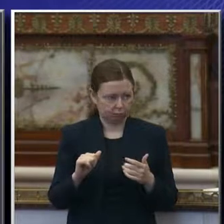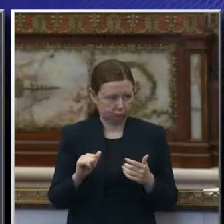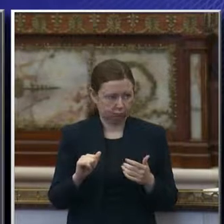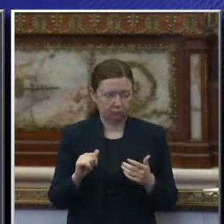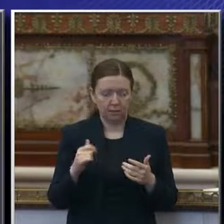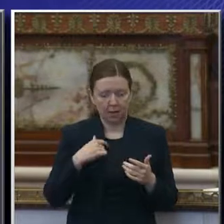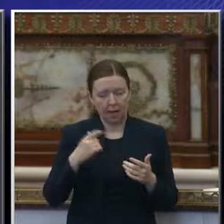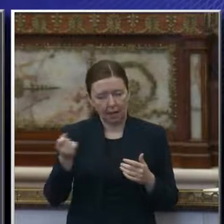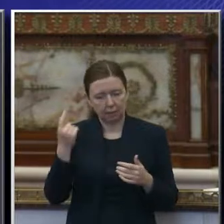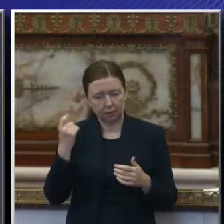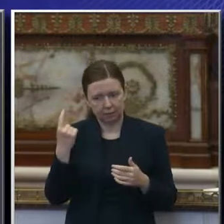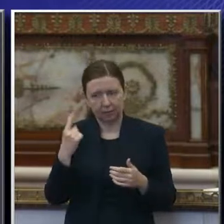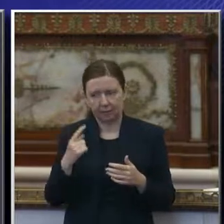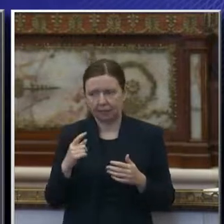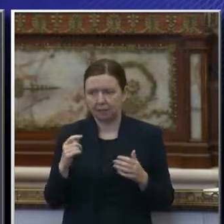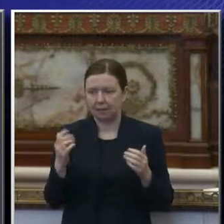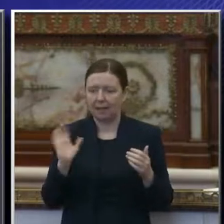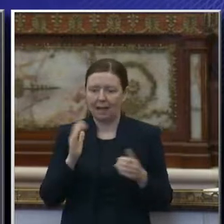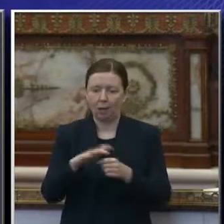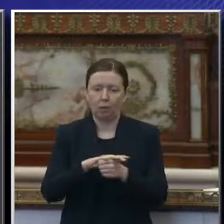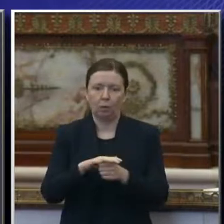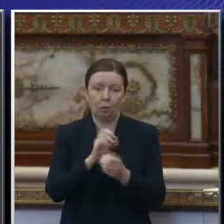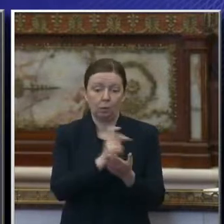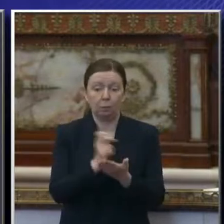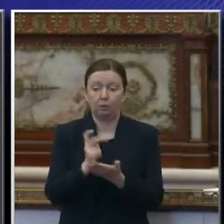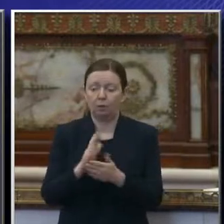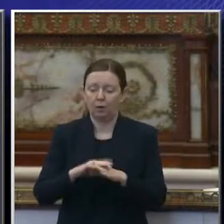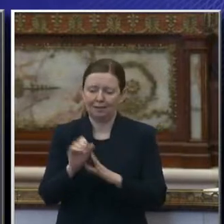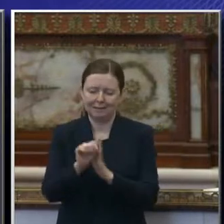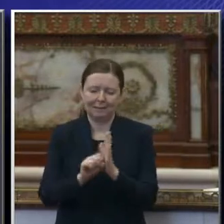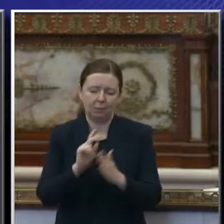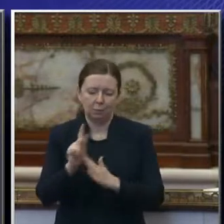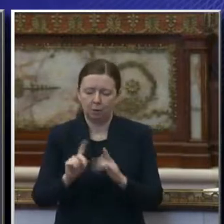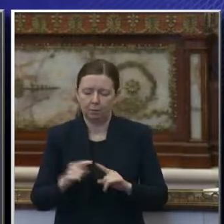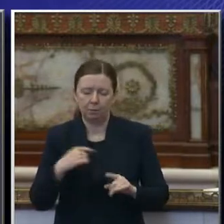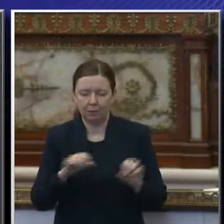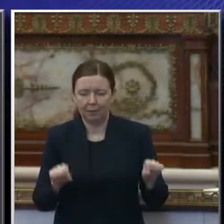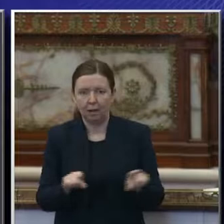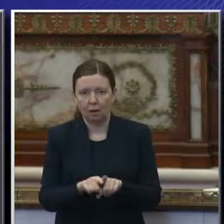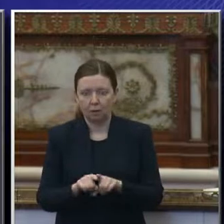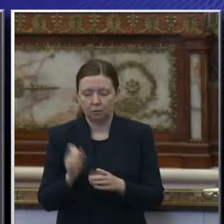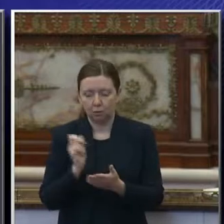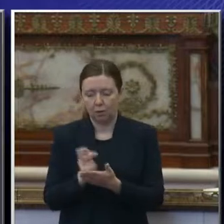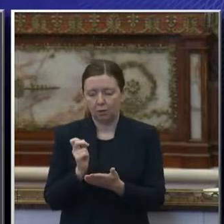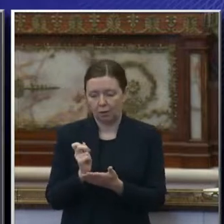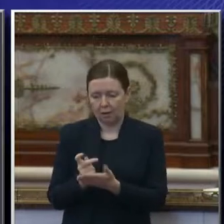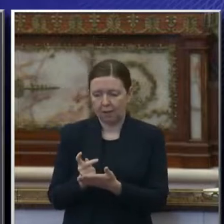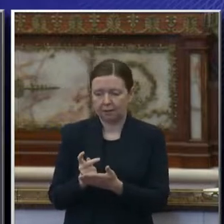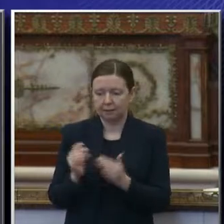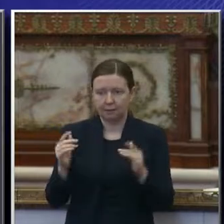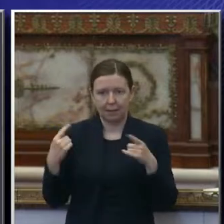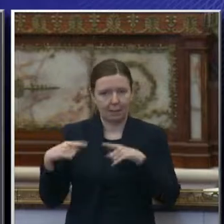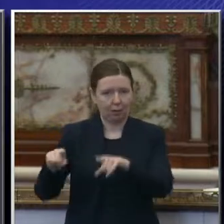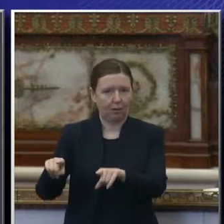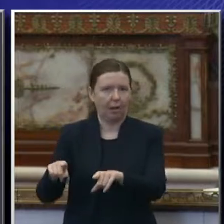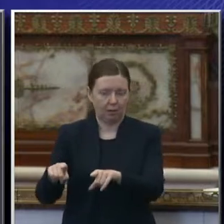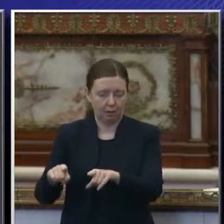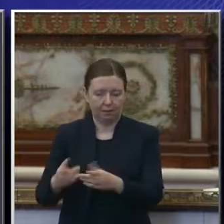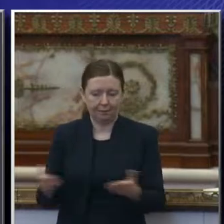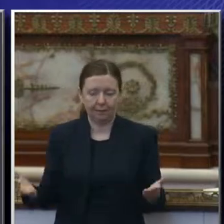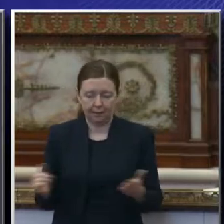I understand that this is our local approval on a state program, but we can also authorize a parallel